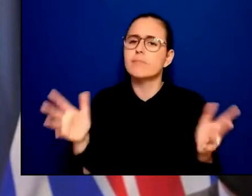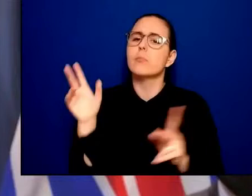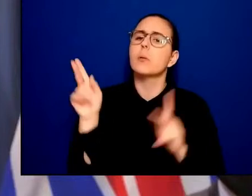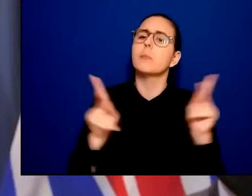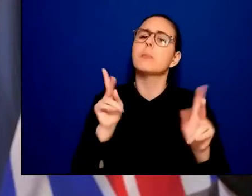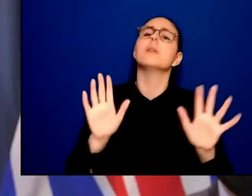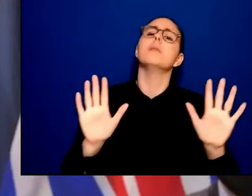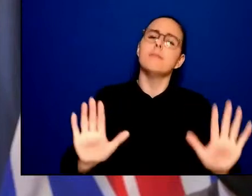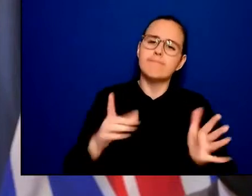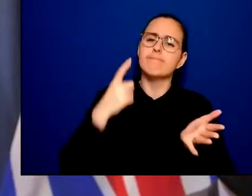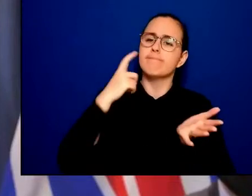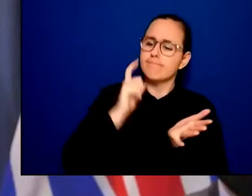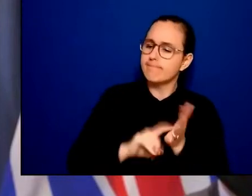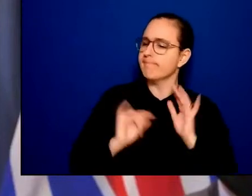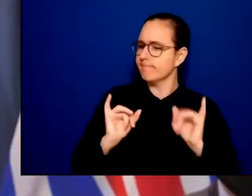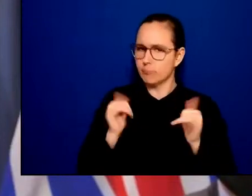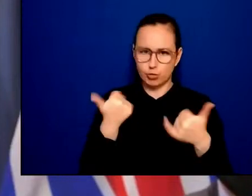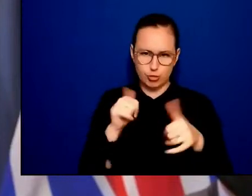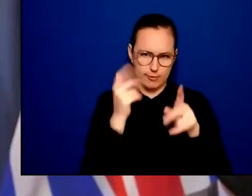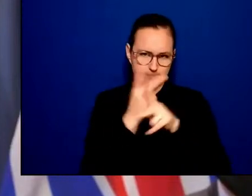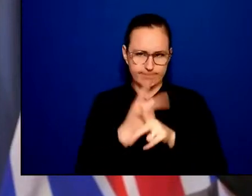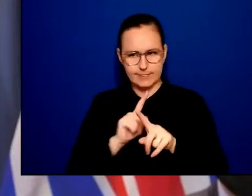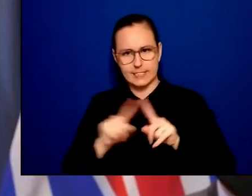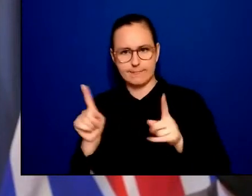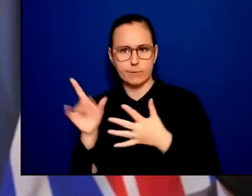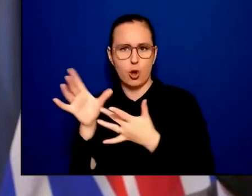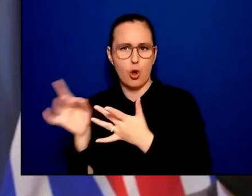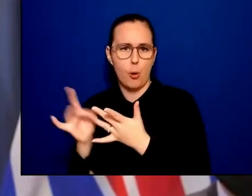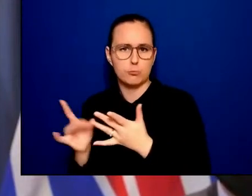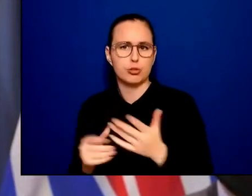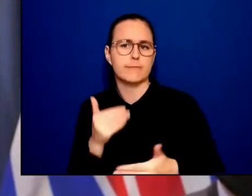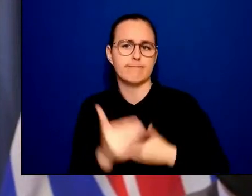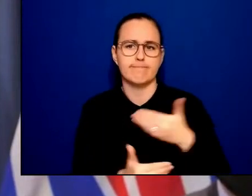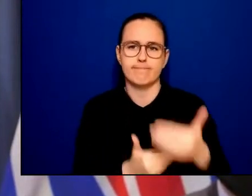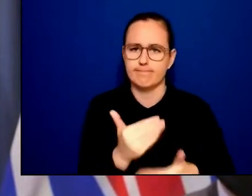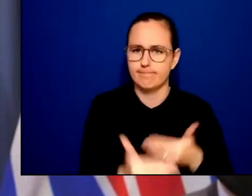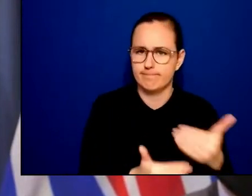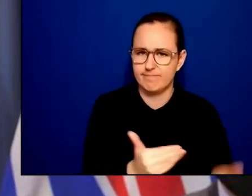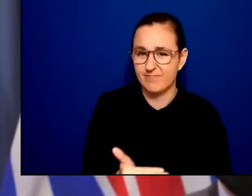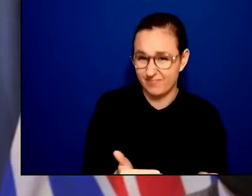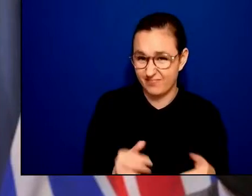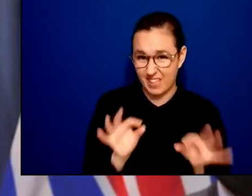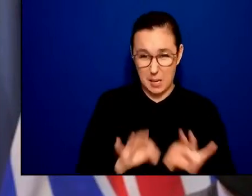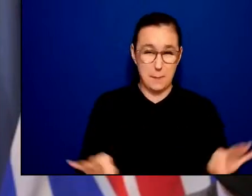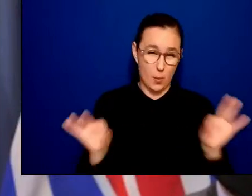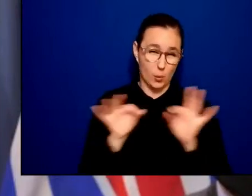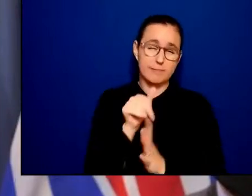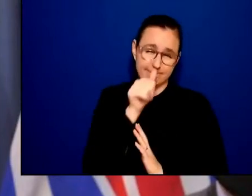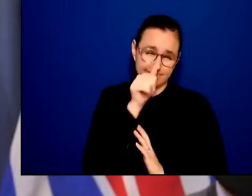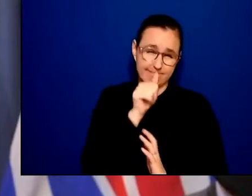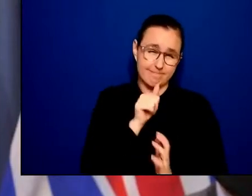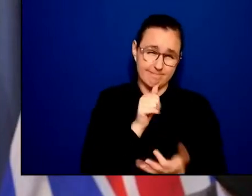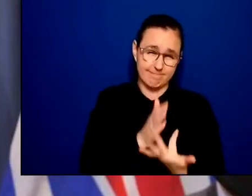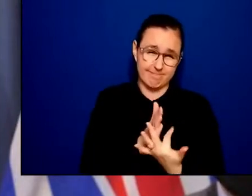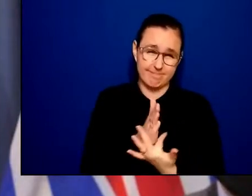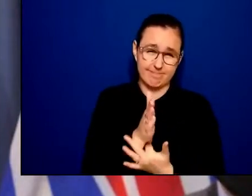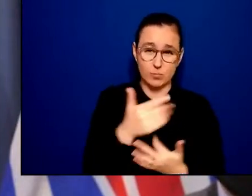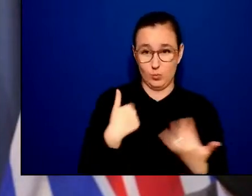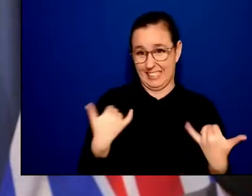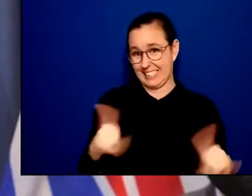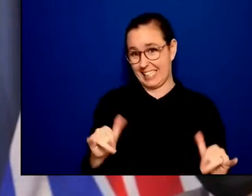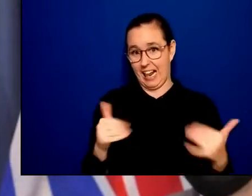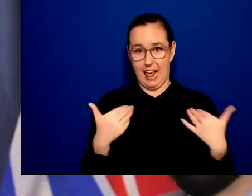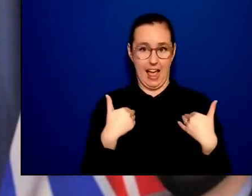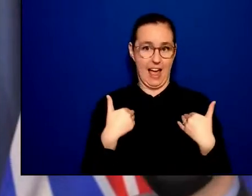and to remember patience, and there is still lots of supplies. Our